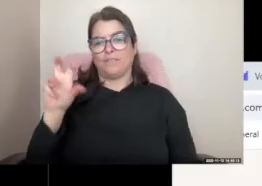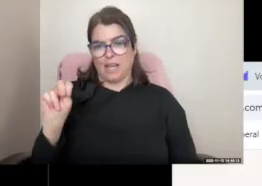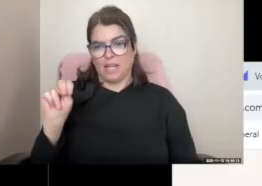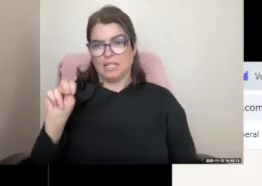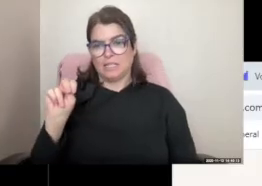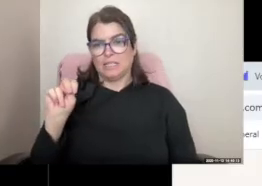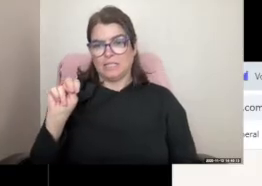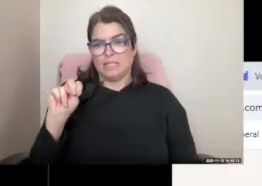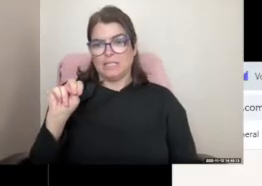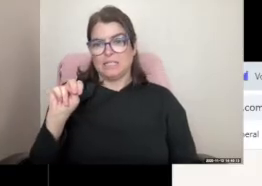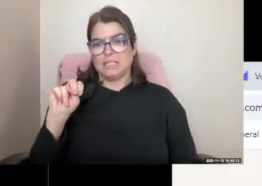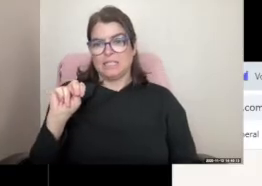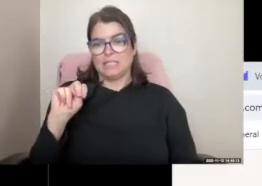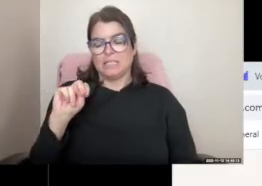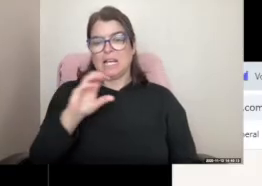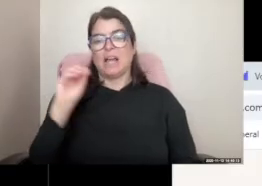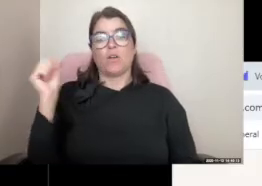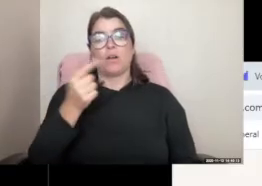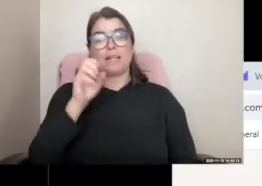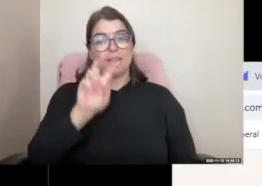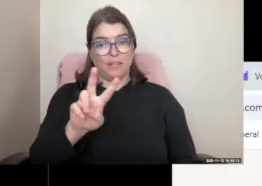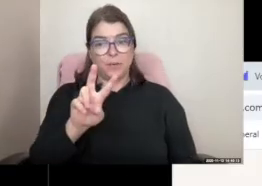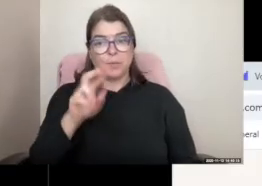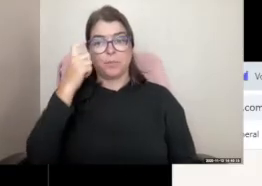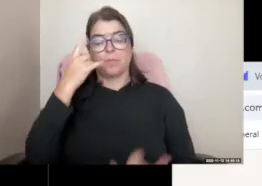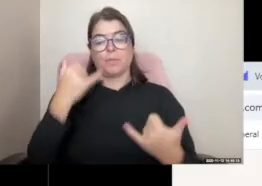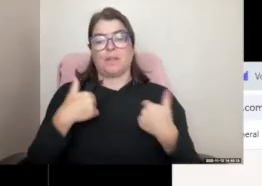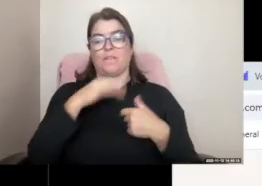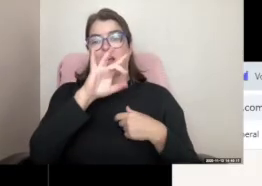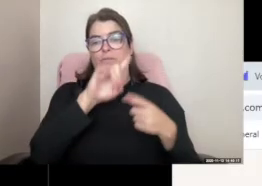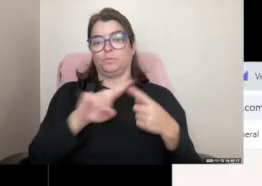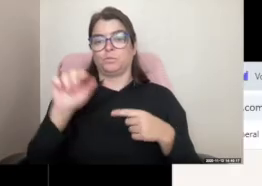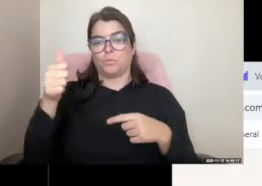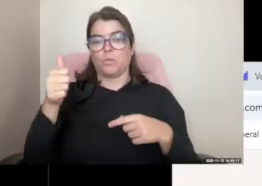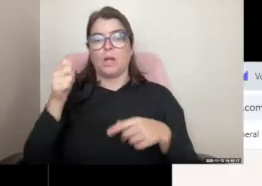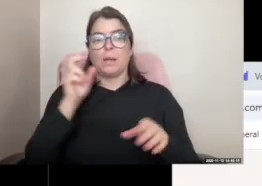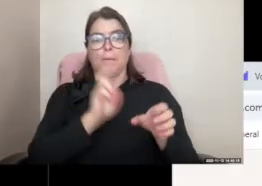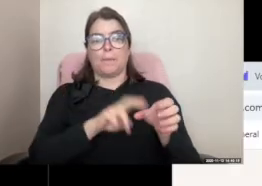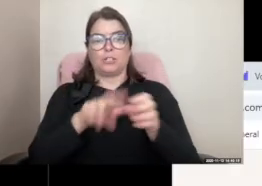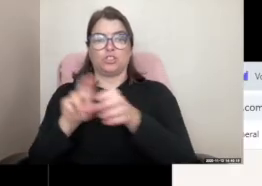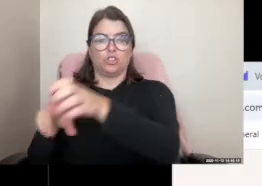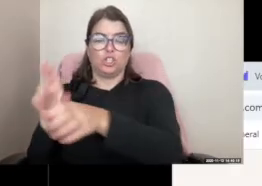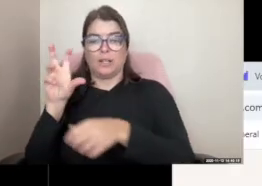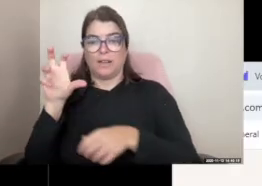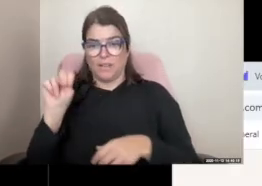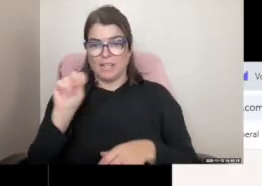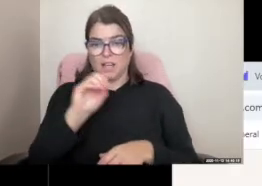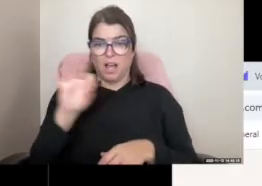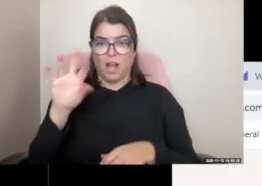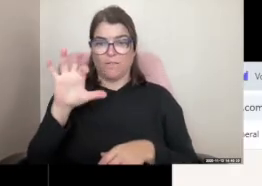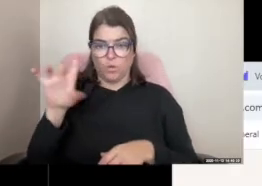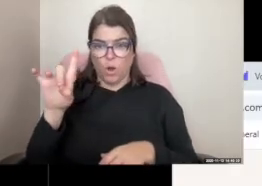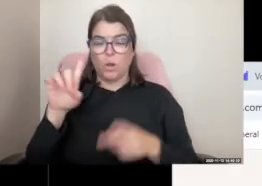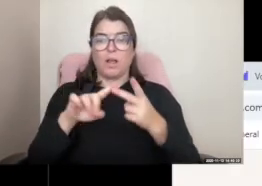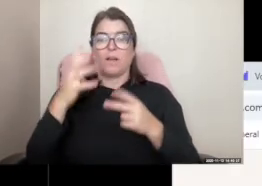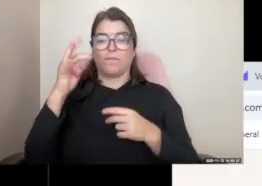have laborers who show up, usually about 45 laborers per acre in this application. And they are showing up in